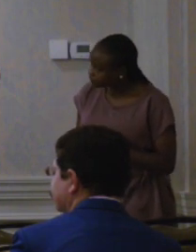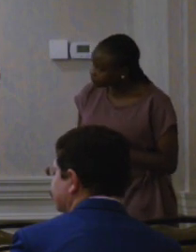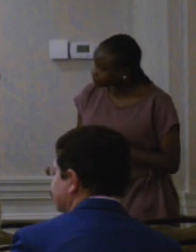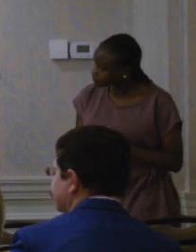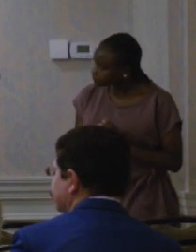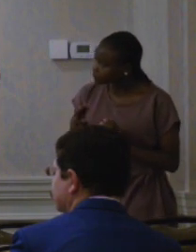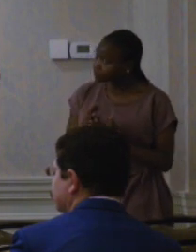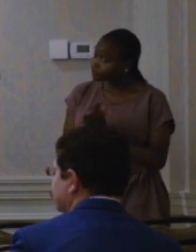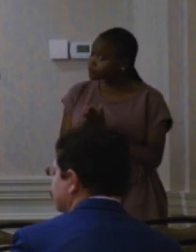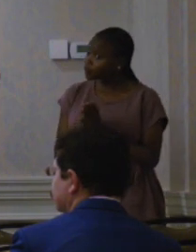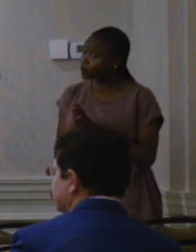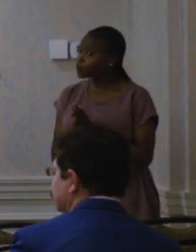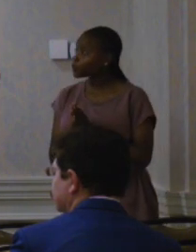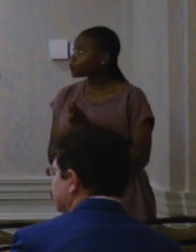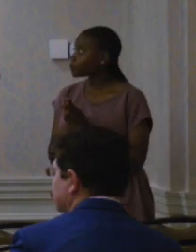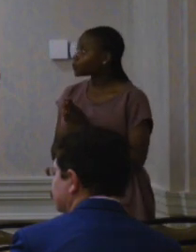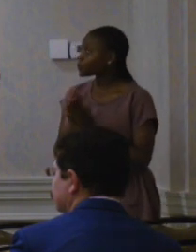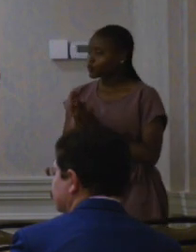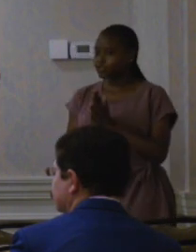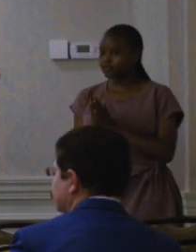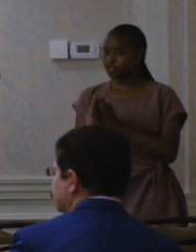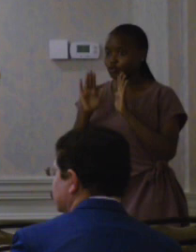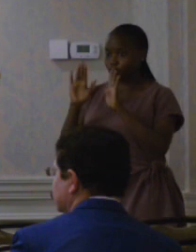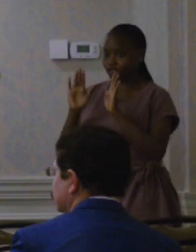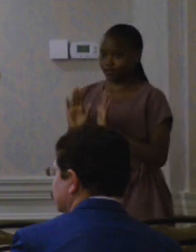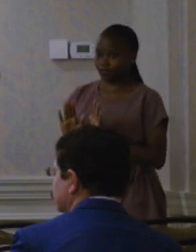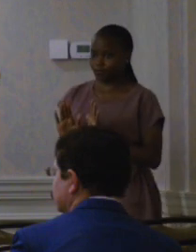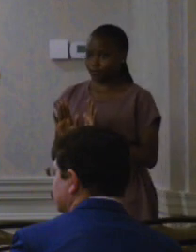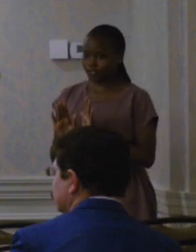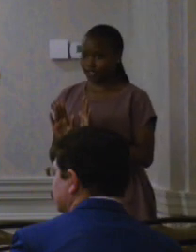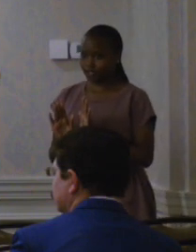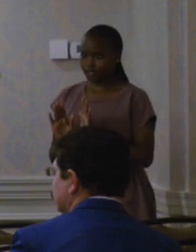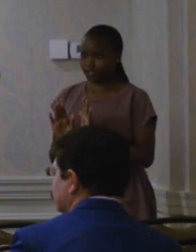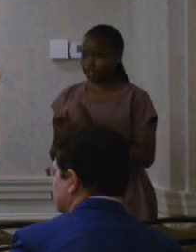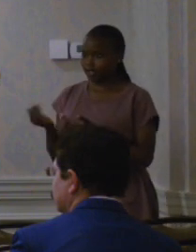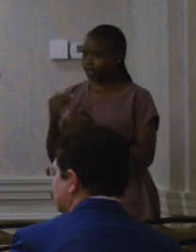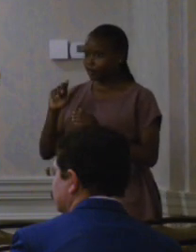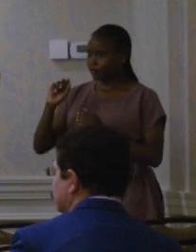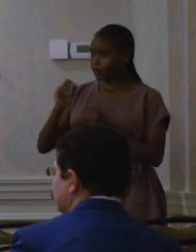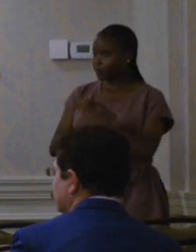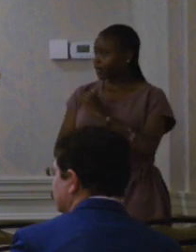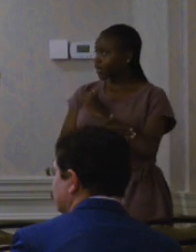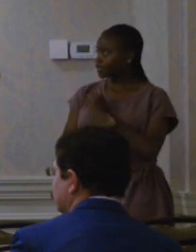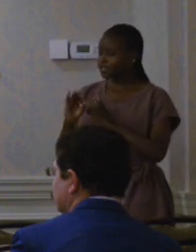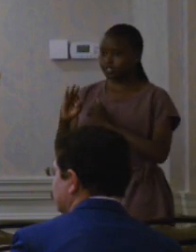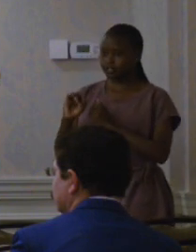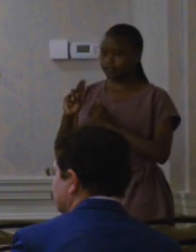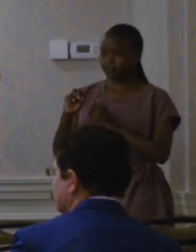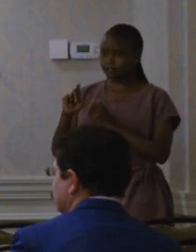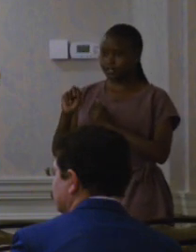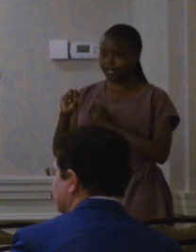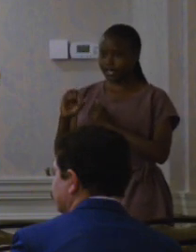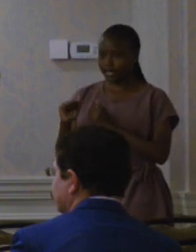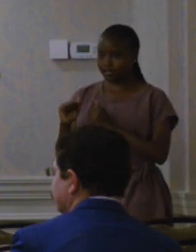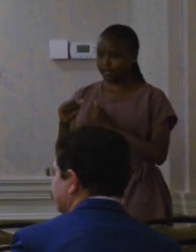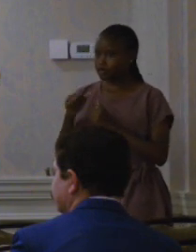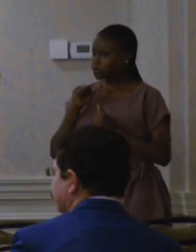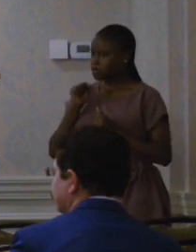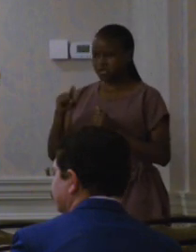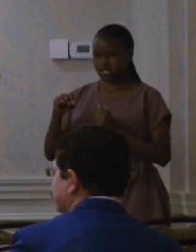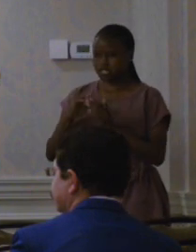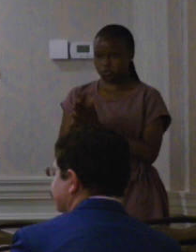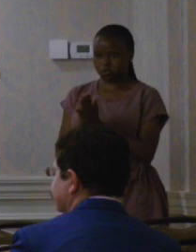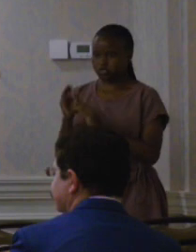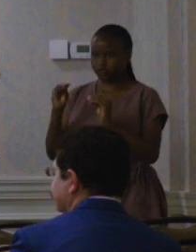Motivation is the key, really. I come from a country, Finland, where we don't really have to motivate